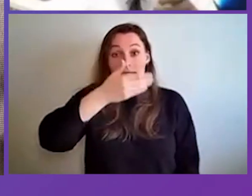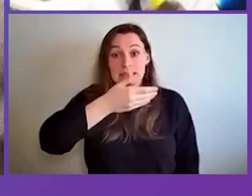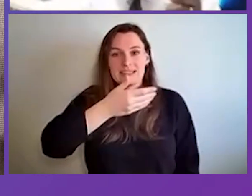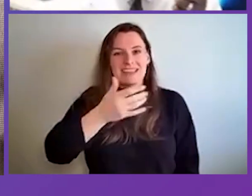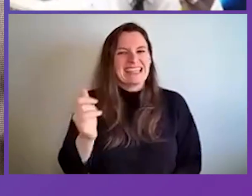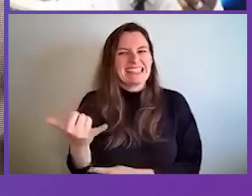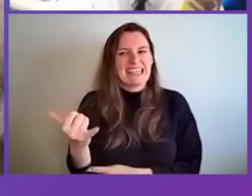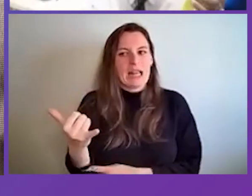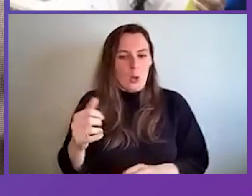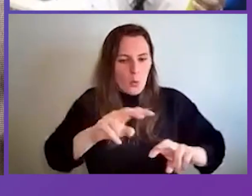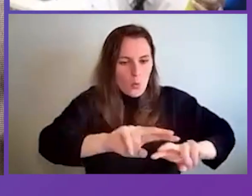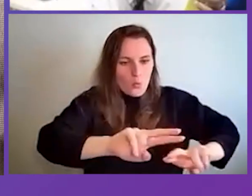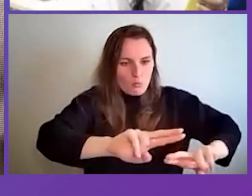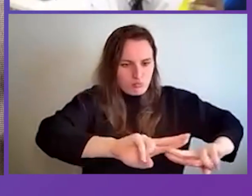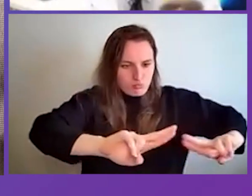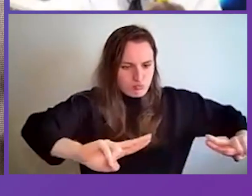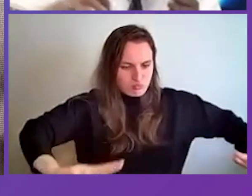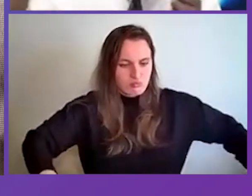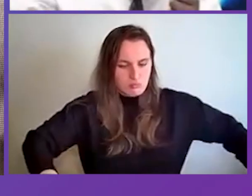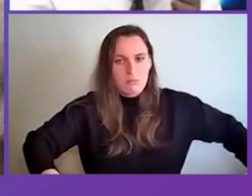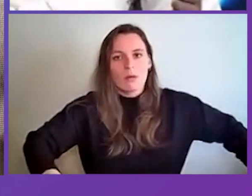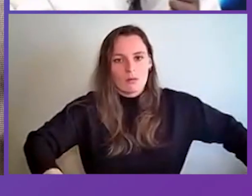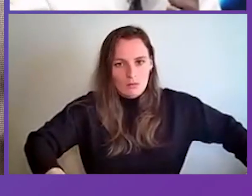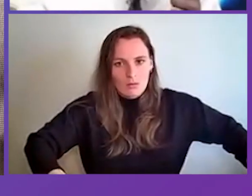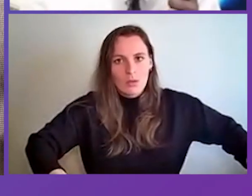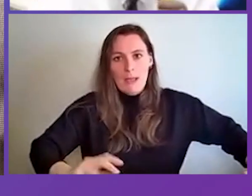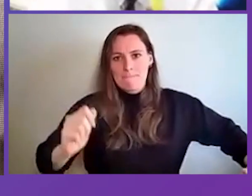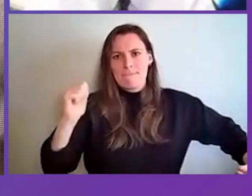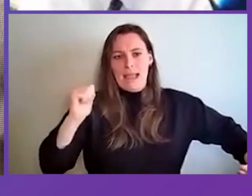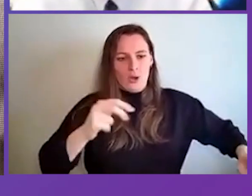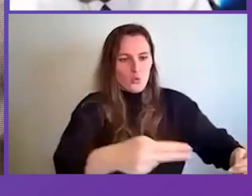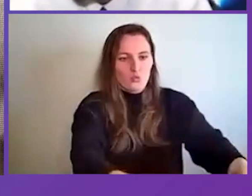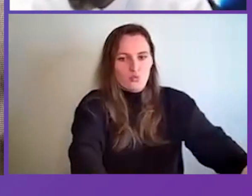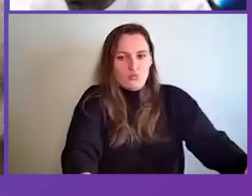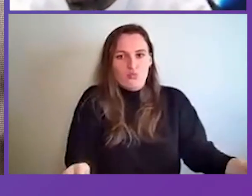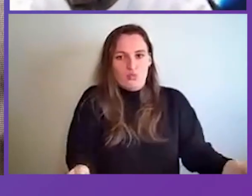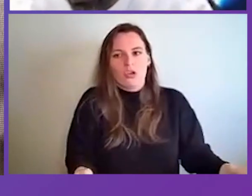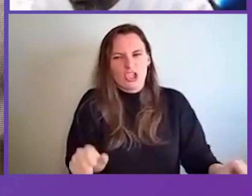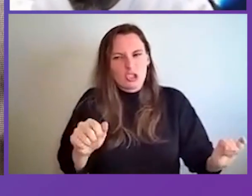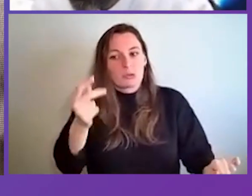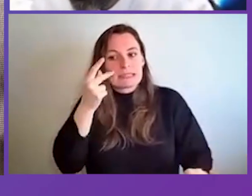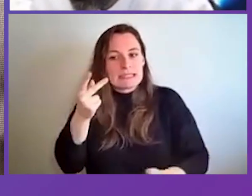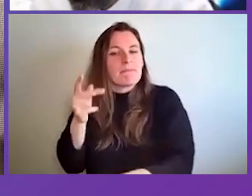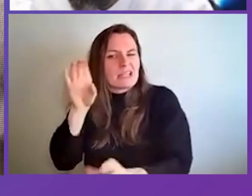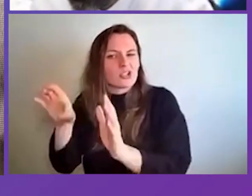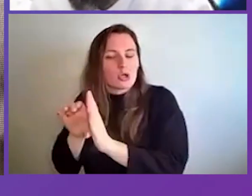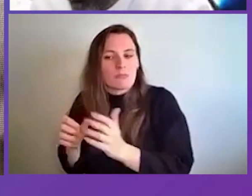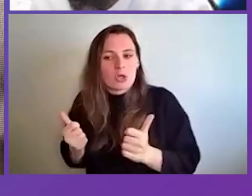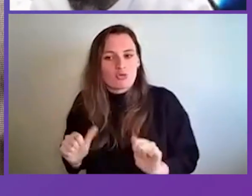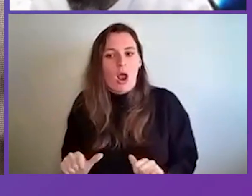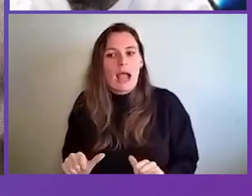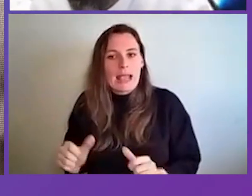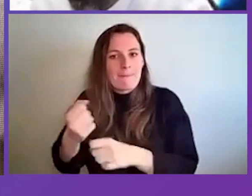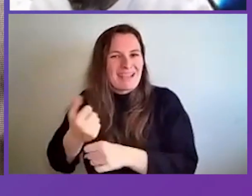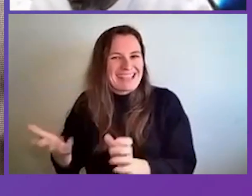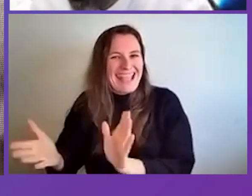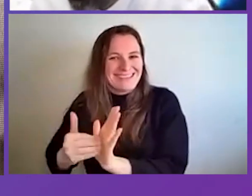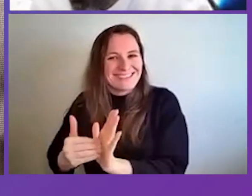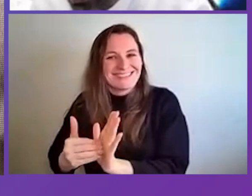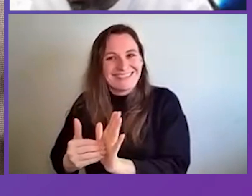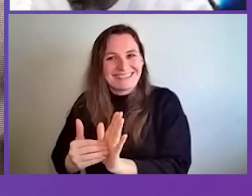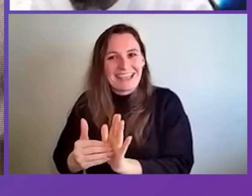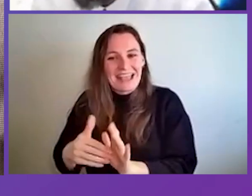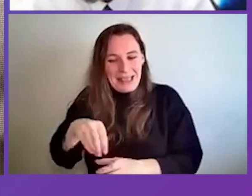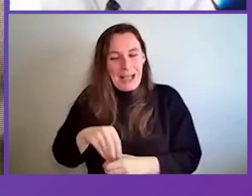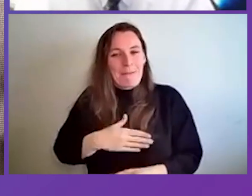straps at the back of the wheelchair, being wrapped around. As you can see, I recreated this in my office on the floor here, the way